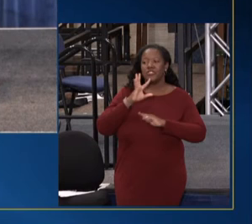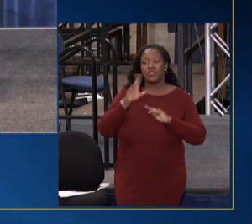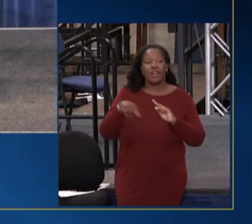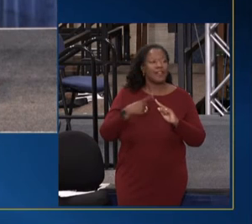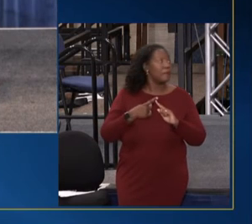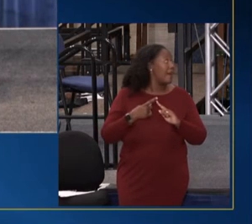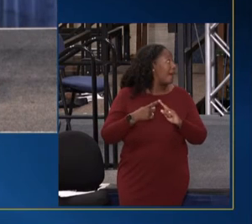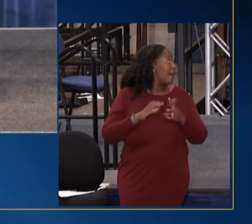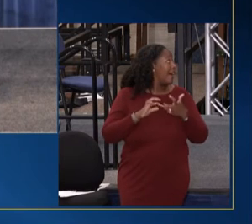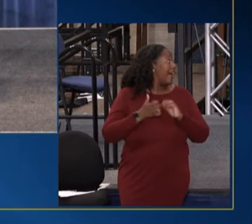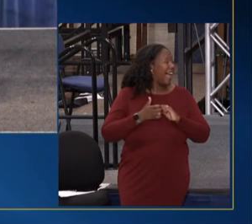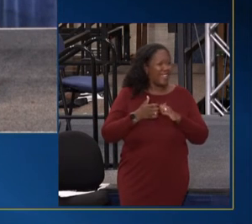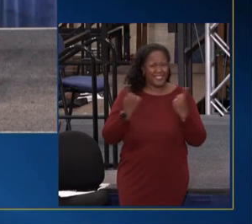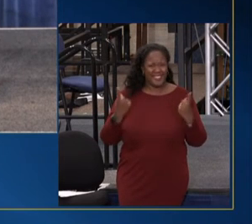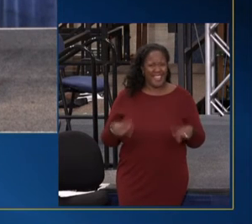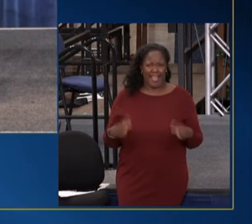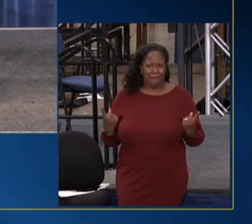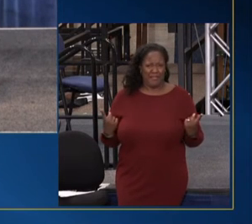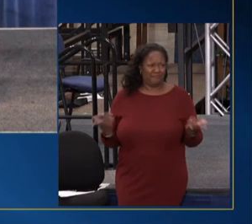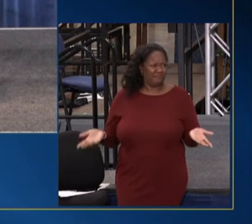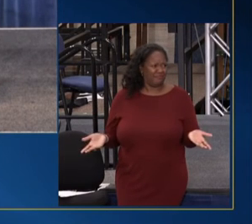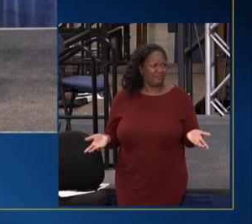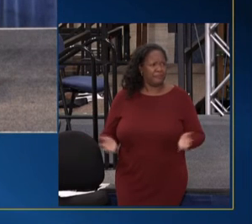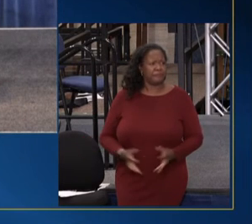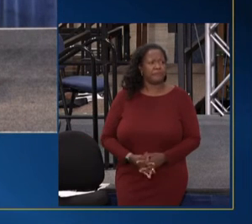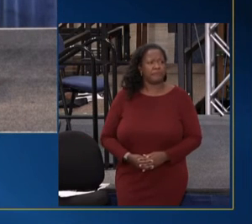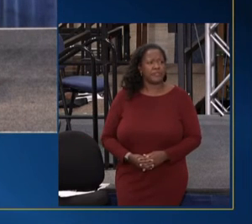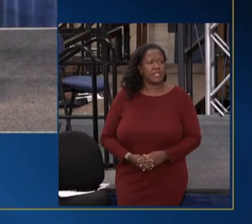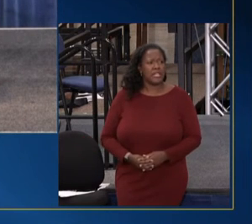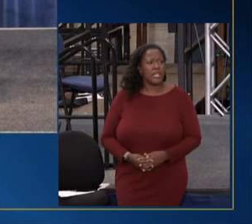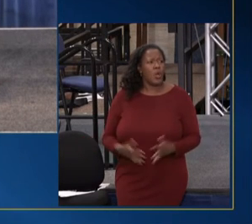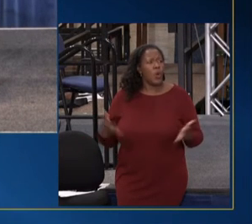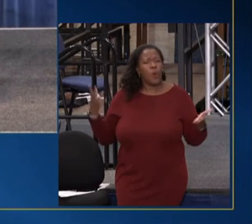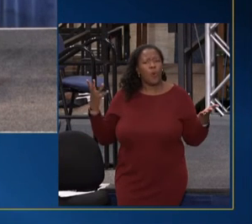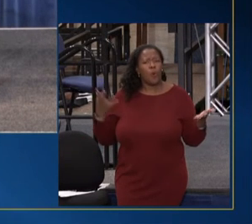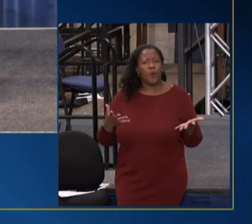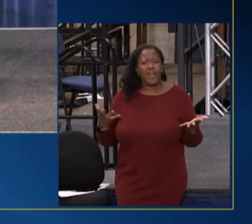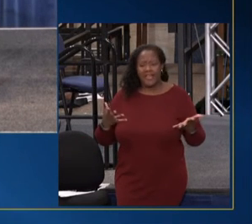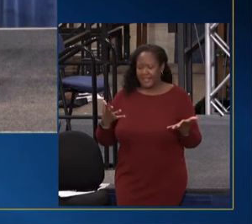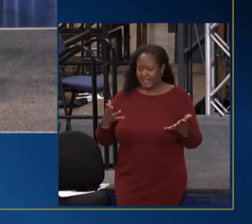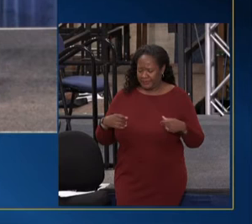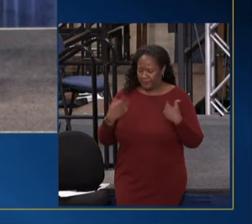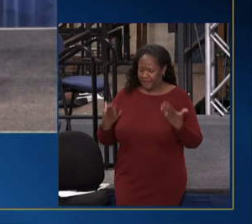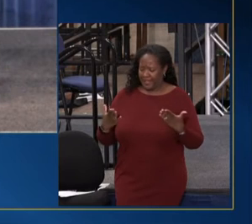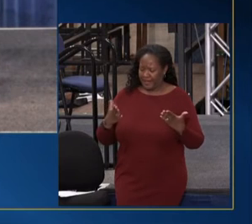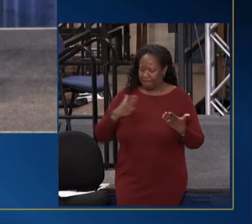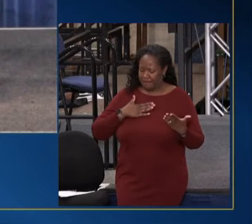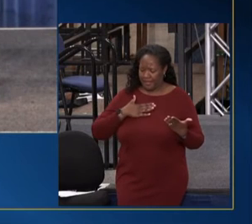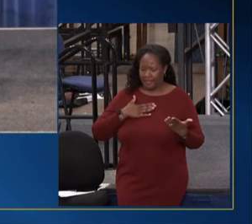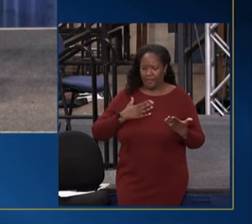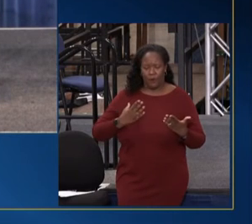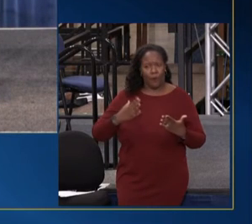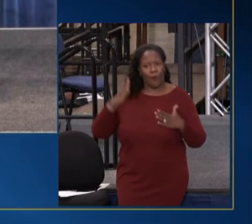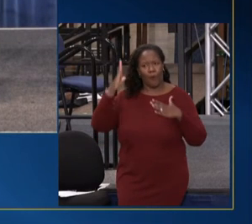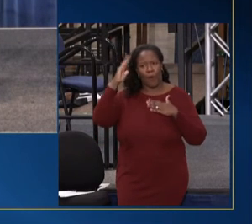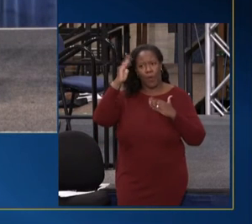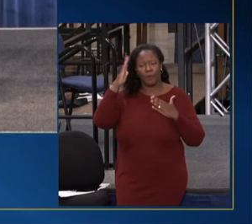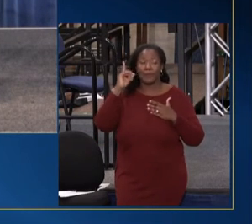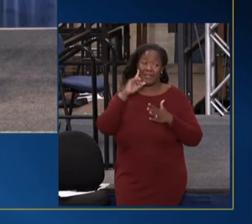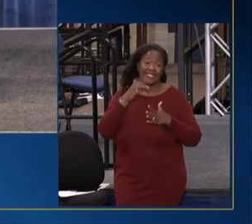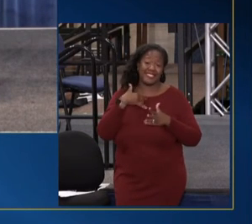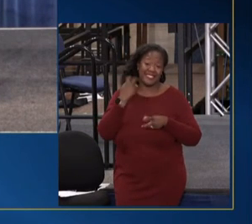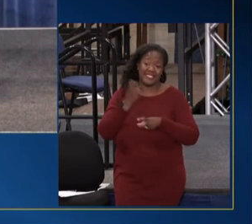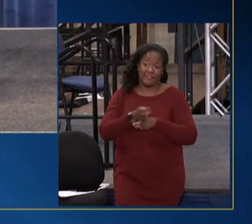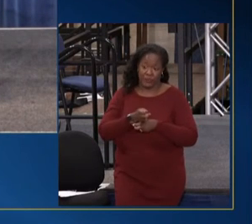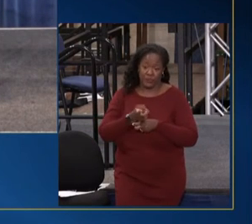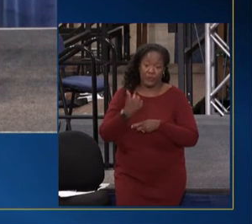about how did we get to this moment, and just a little bit about what's giving me a lot of hope in this moment, because it is a difficult one, as